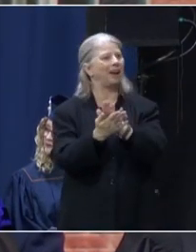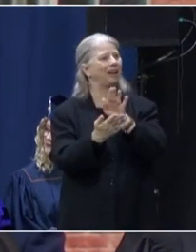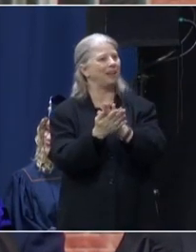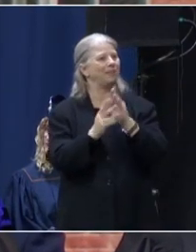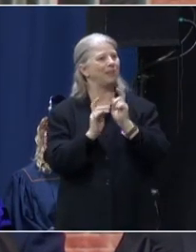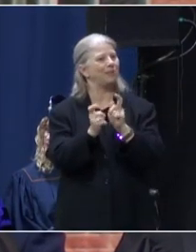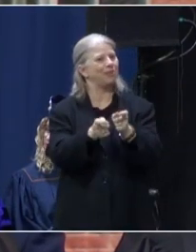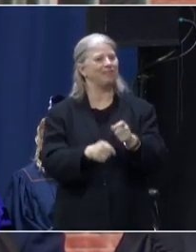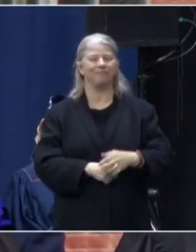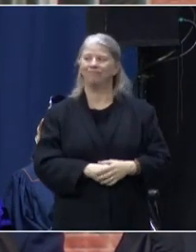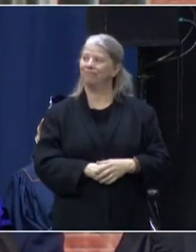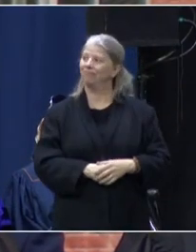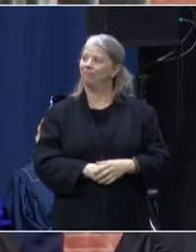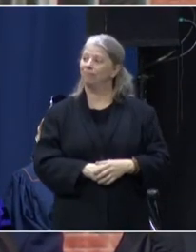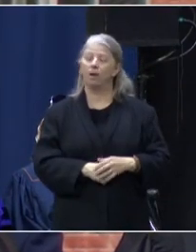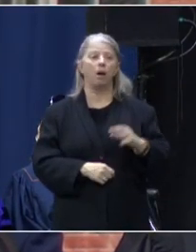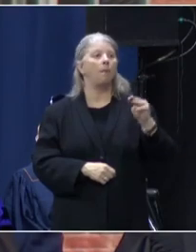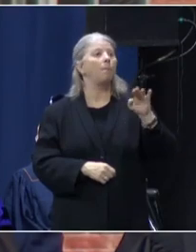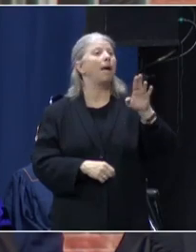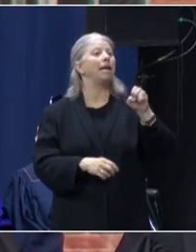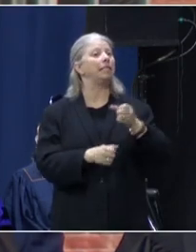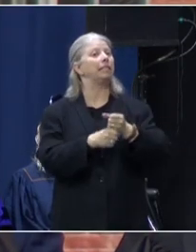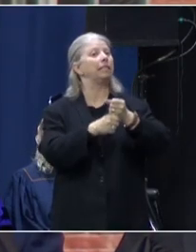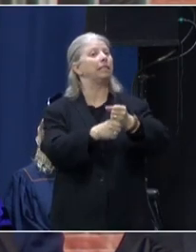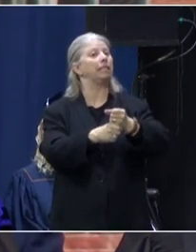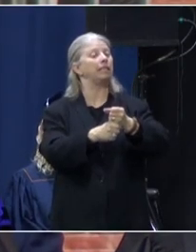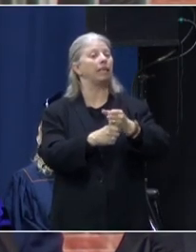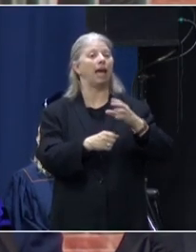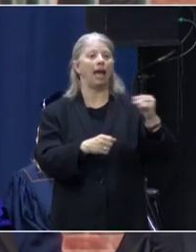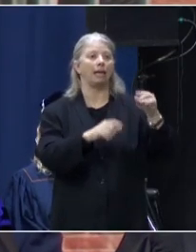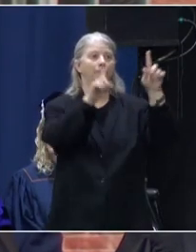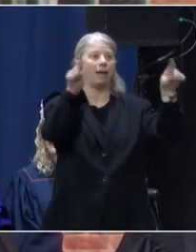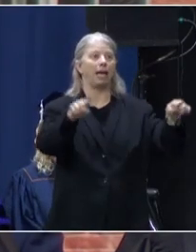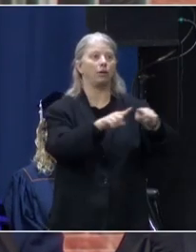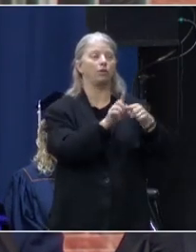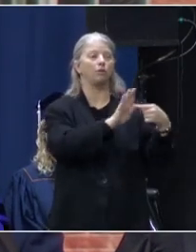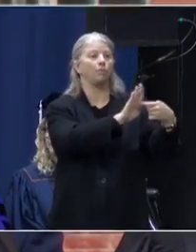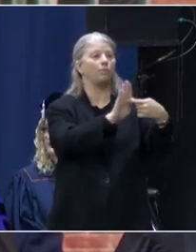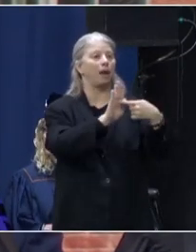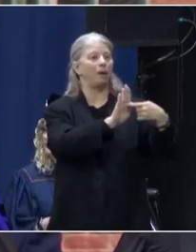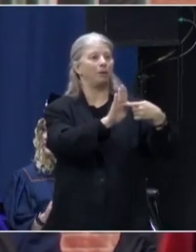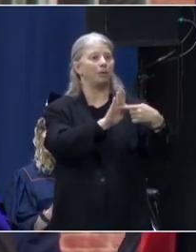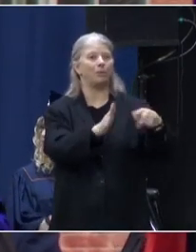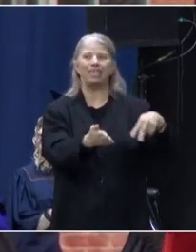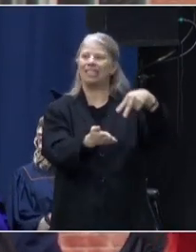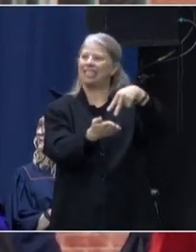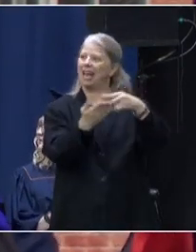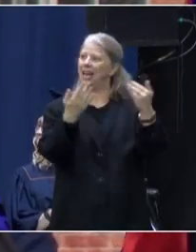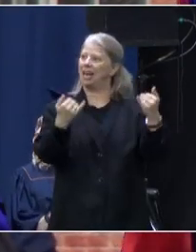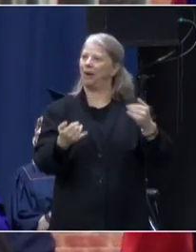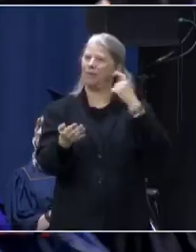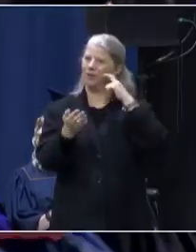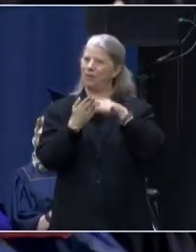contributions. Would our mace and banner bearers please stand and be recognized?